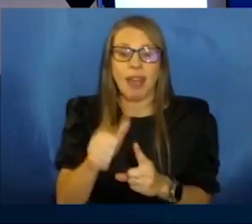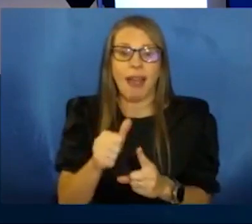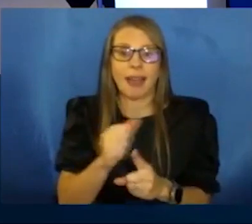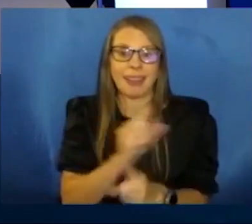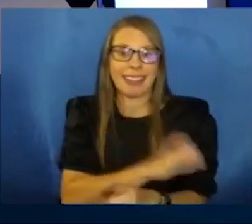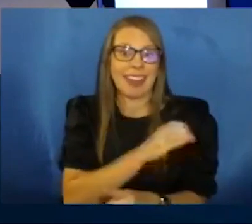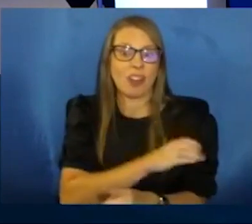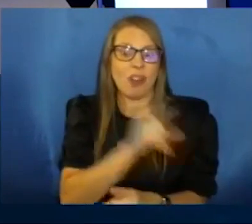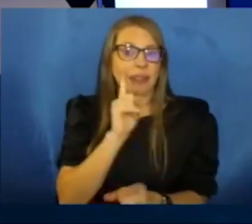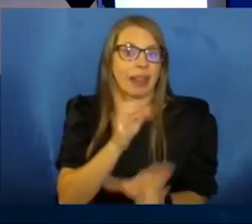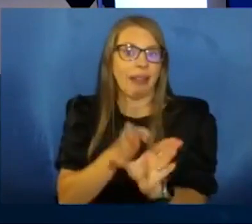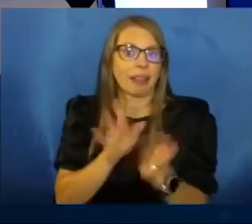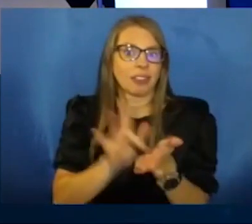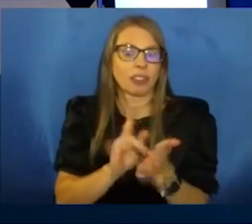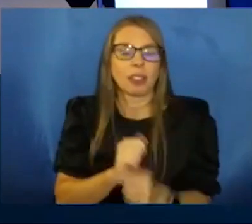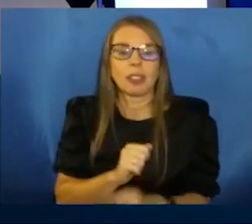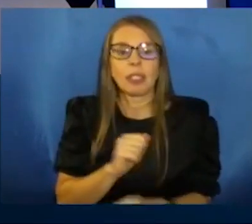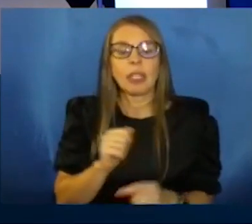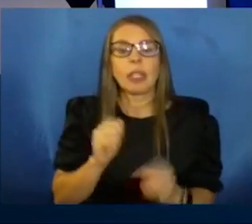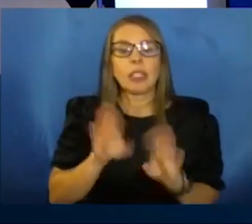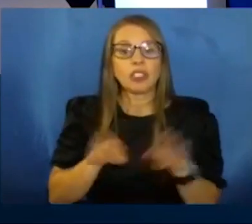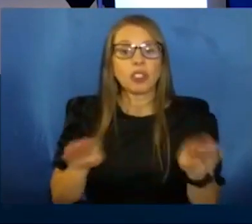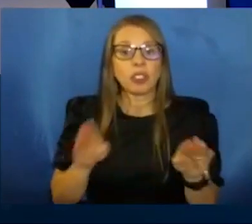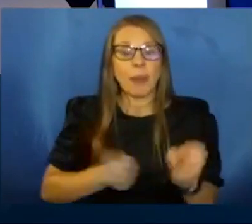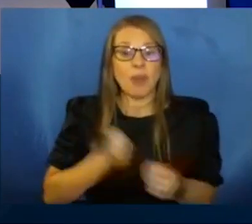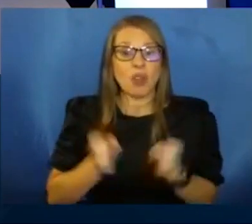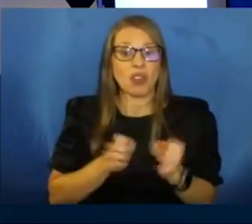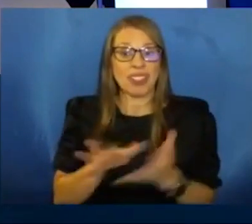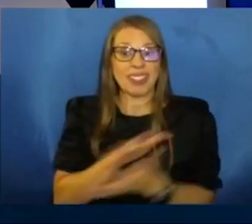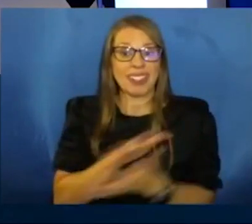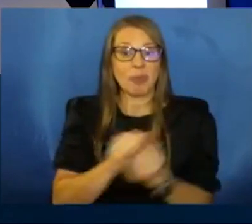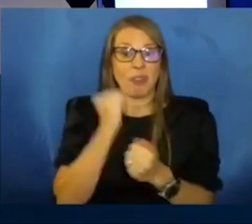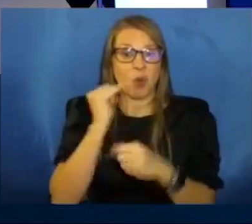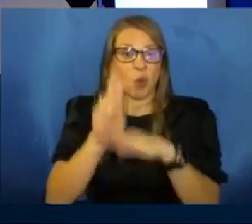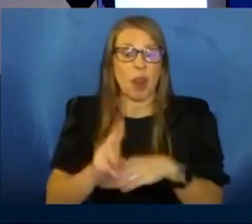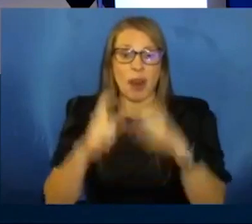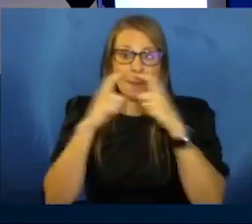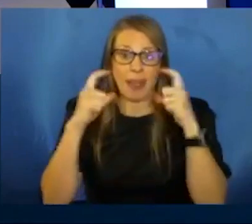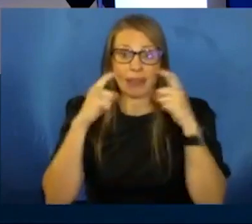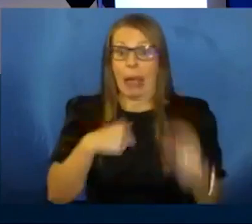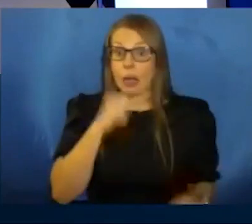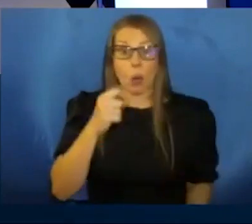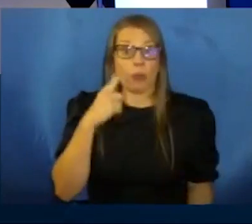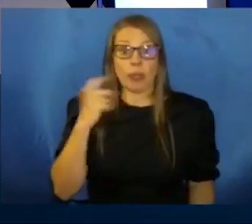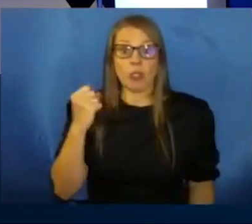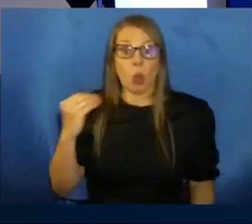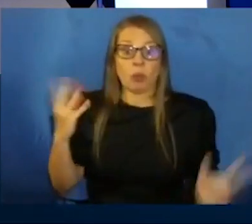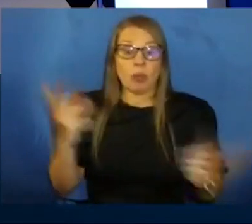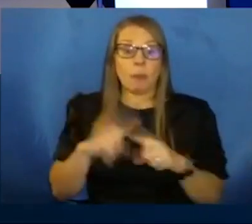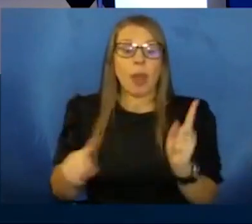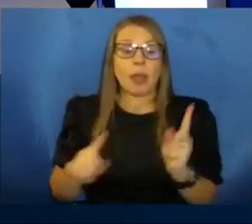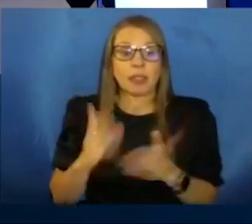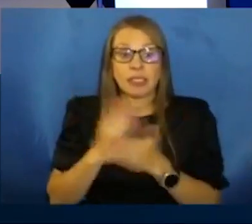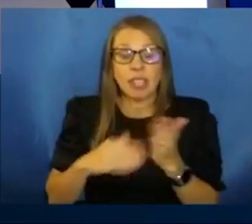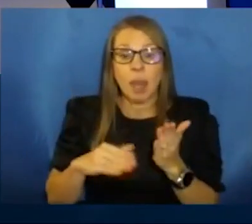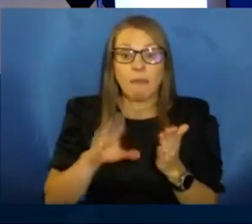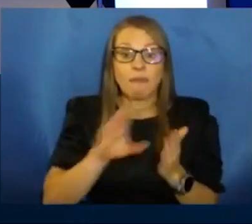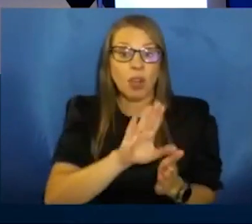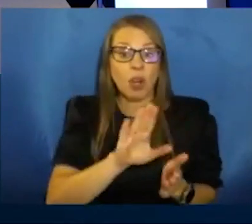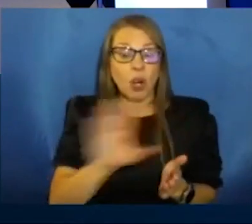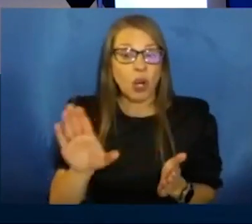1 to 2 to 3 to 4 days after symptoms start. So if you do go get tested, once you start having symptoms, you will have the highest chance or the highest